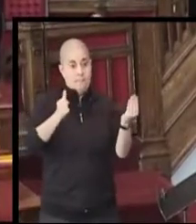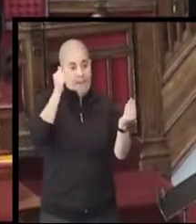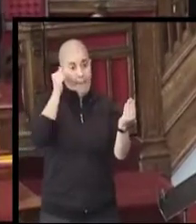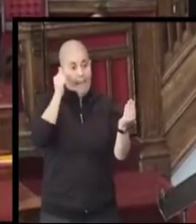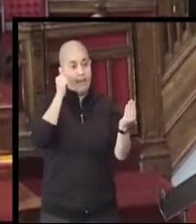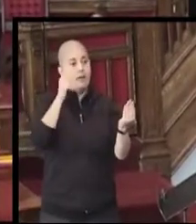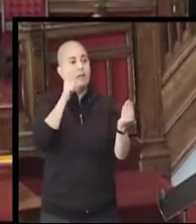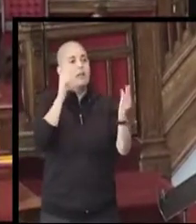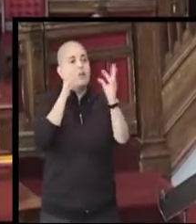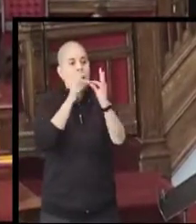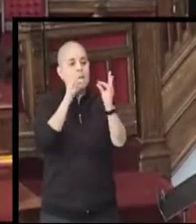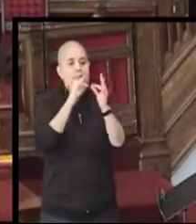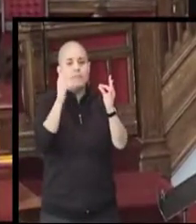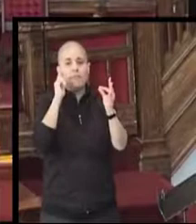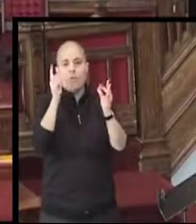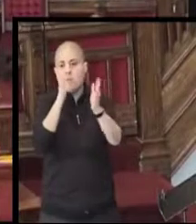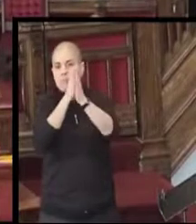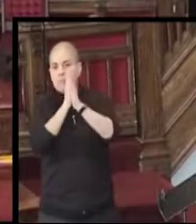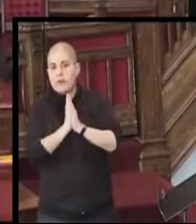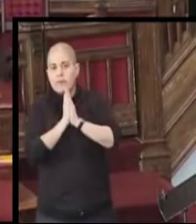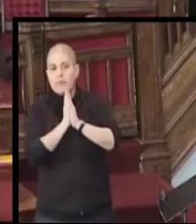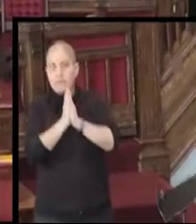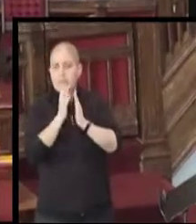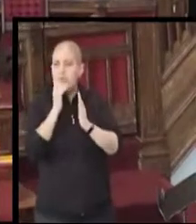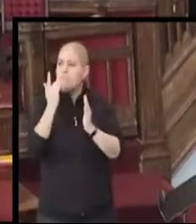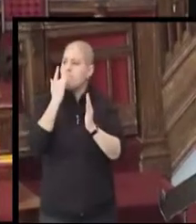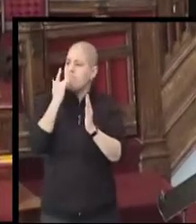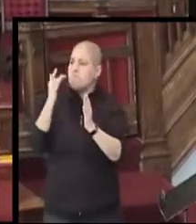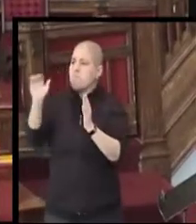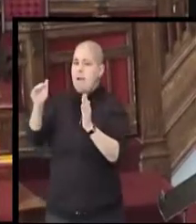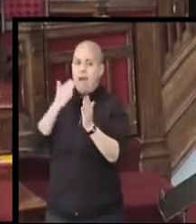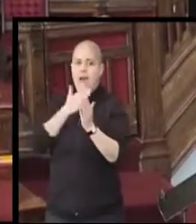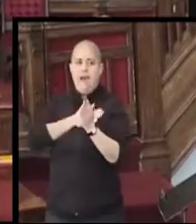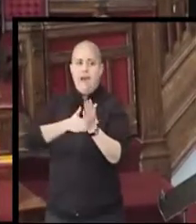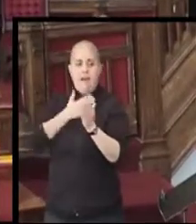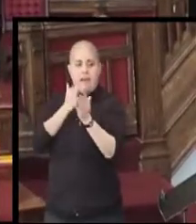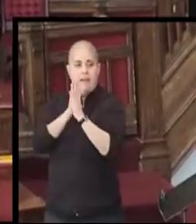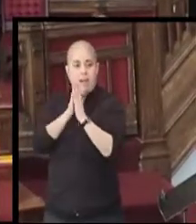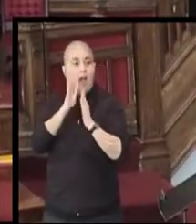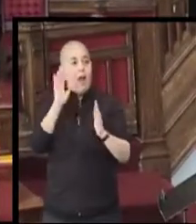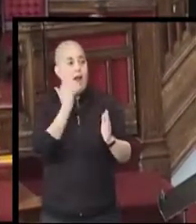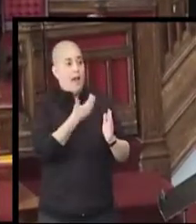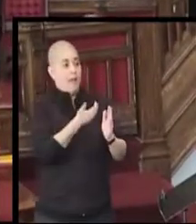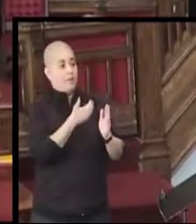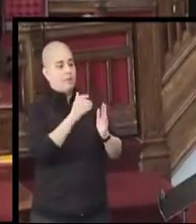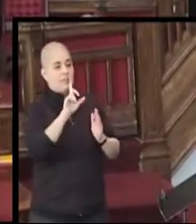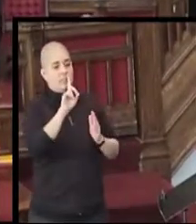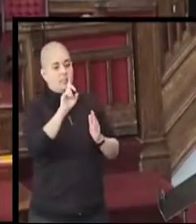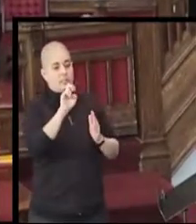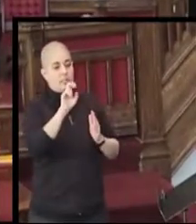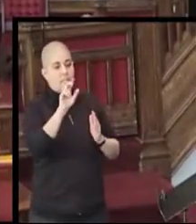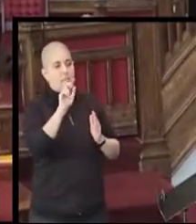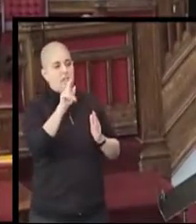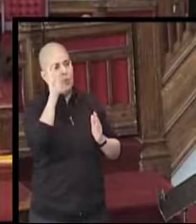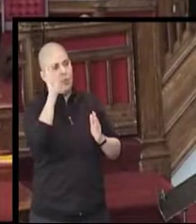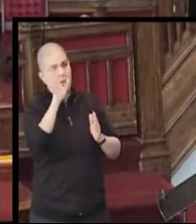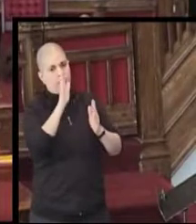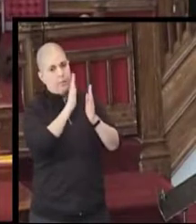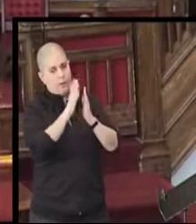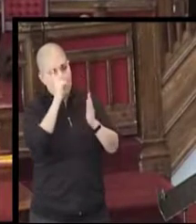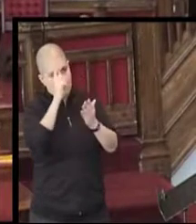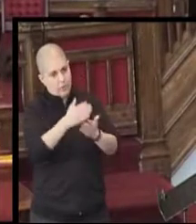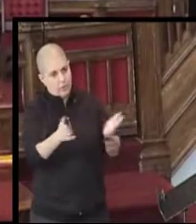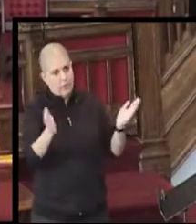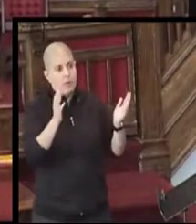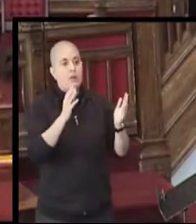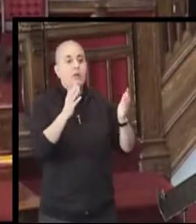prayer requests. Our deacons do pray those prayers throughout the week. Each week, we also celebrate a group or individuals